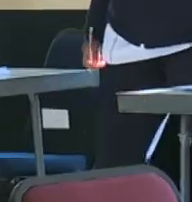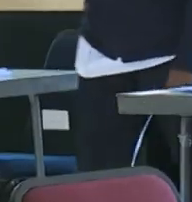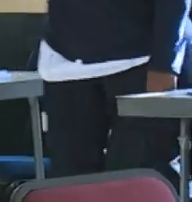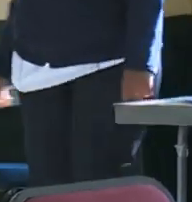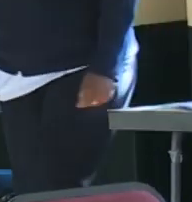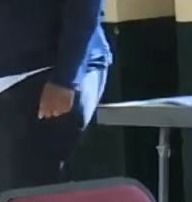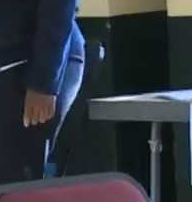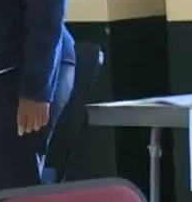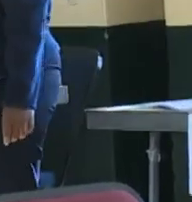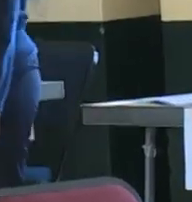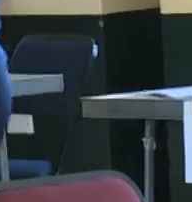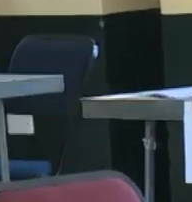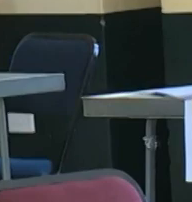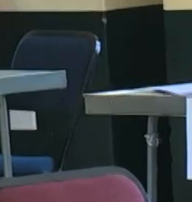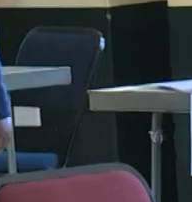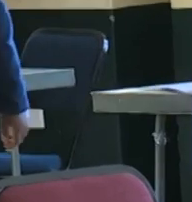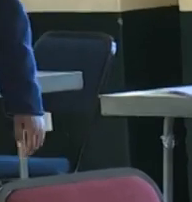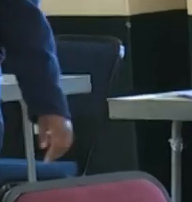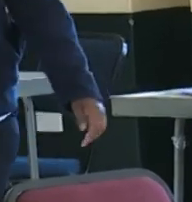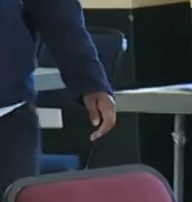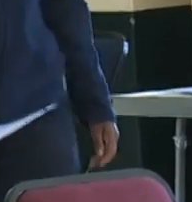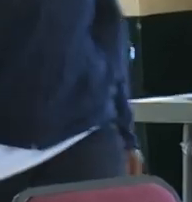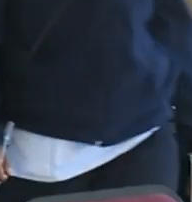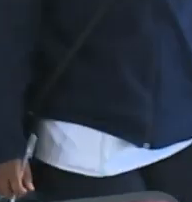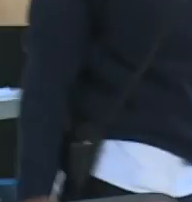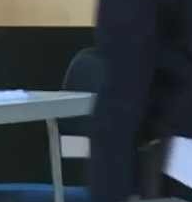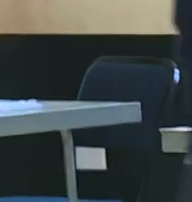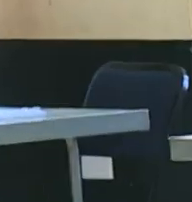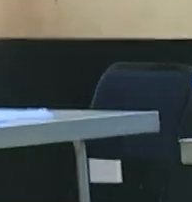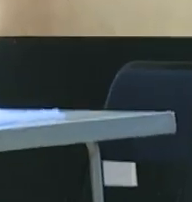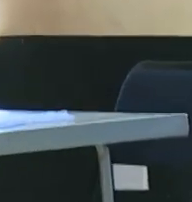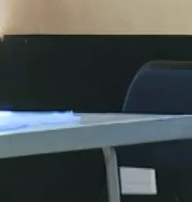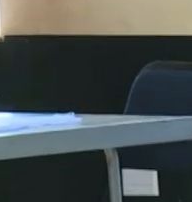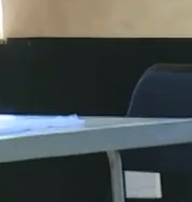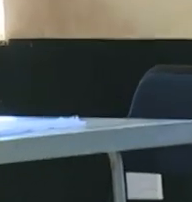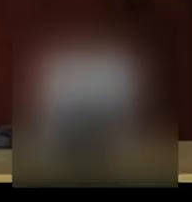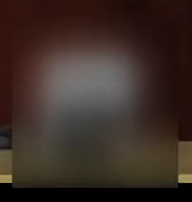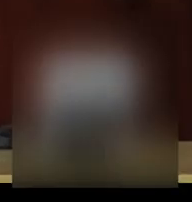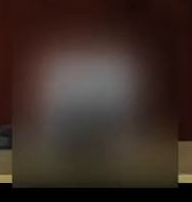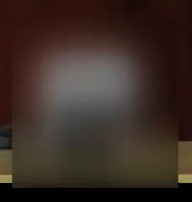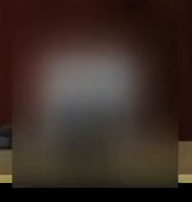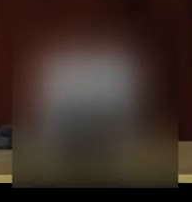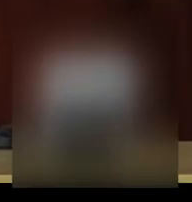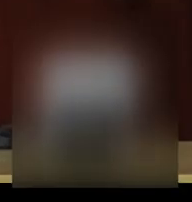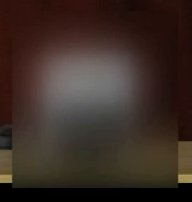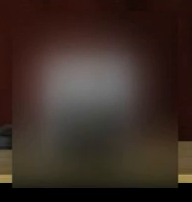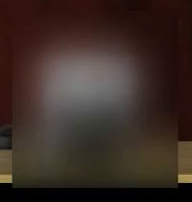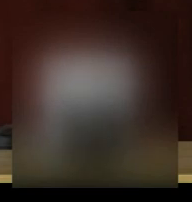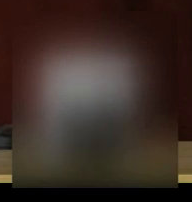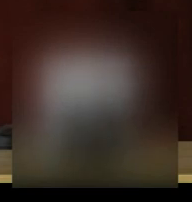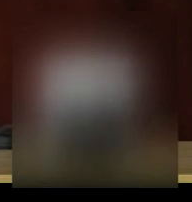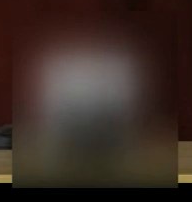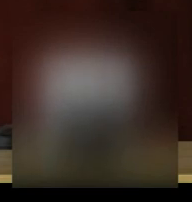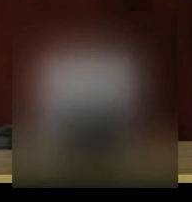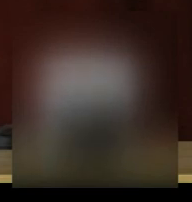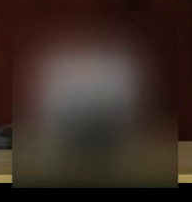providing proof of vaccination and not a negative PCR test result as before. A person is considered